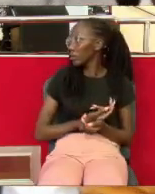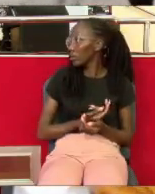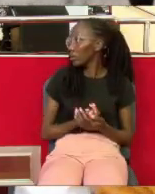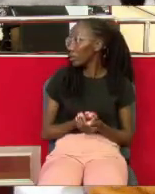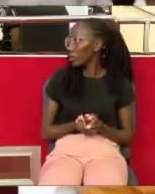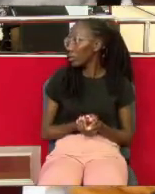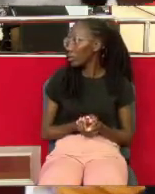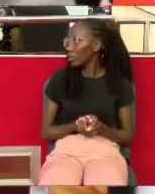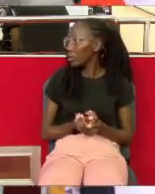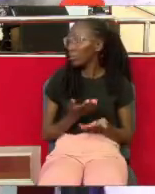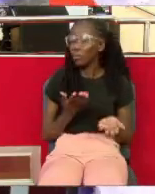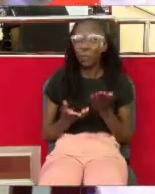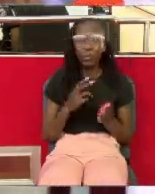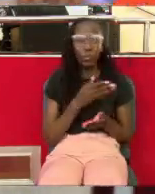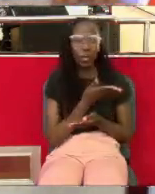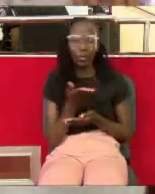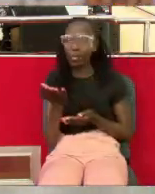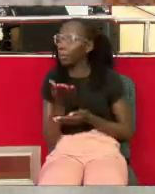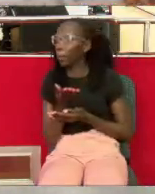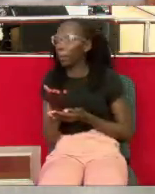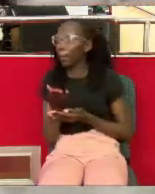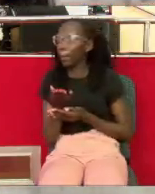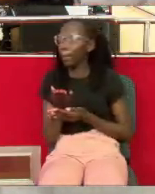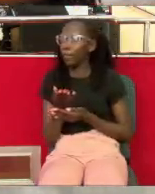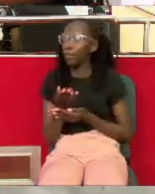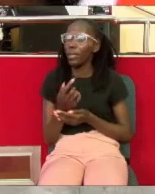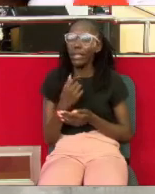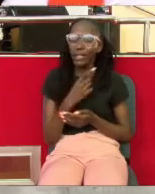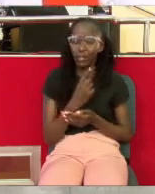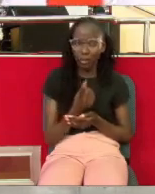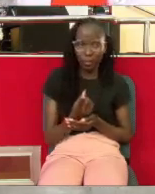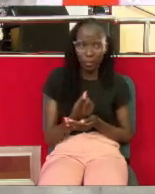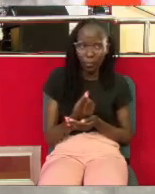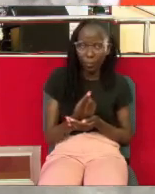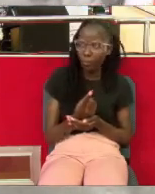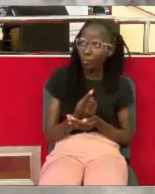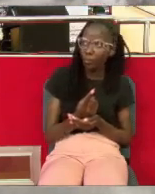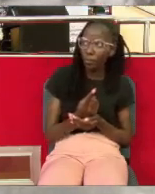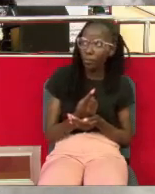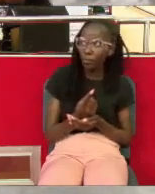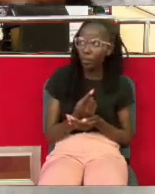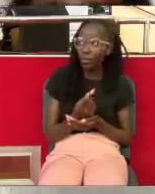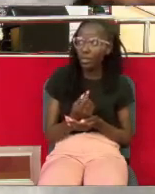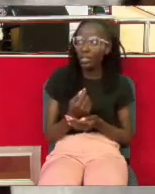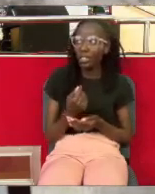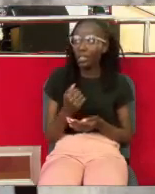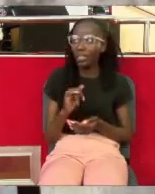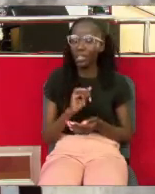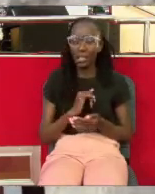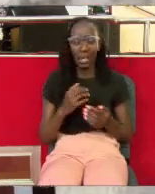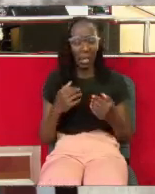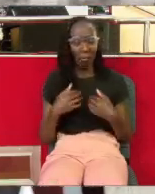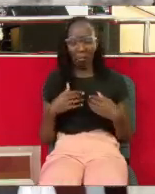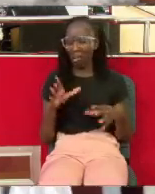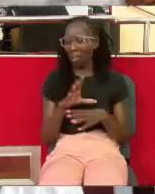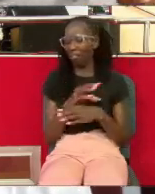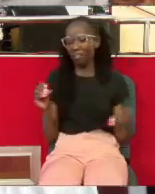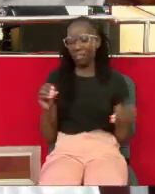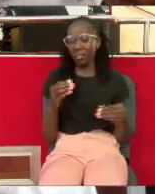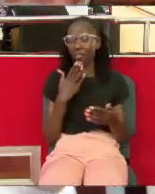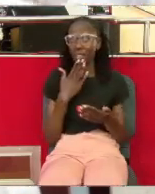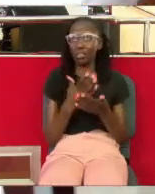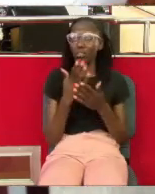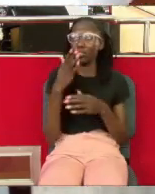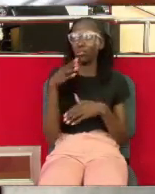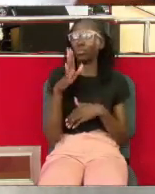could be there also, and you are saying, I have nothing to thank God for. You